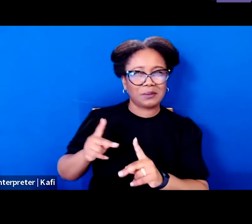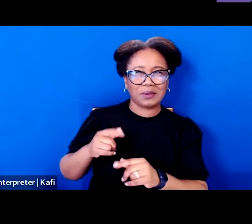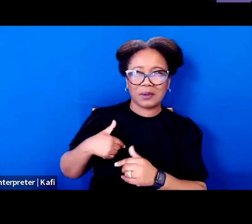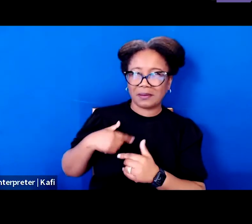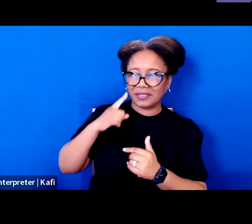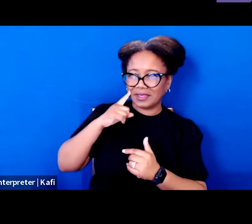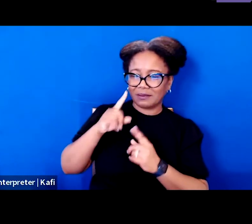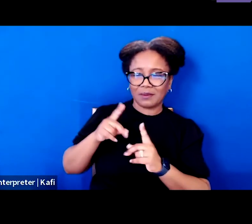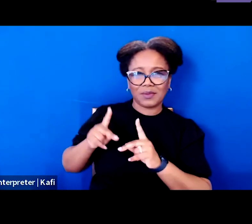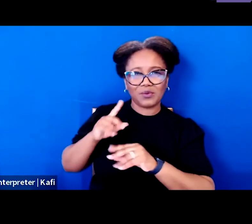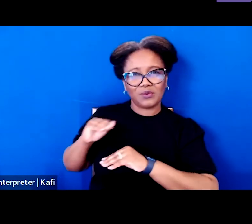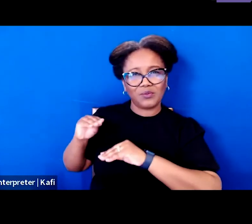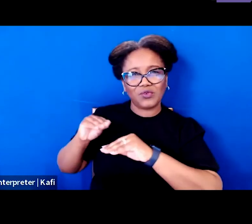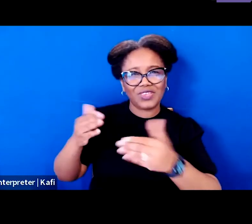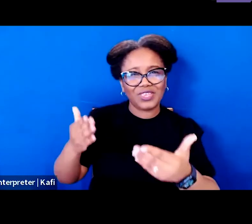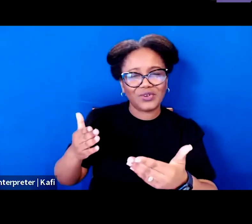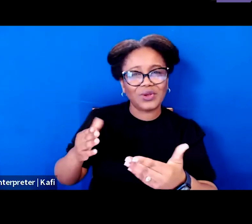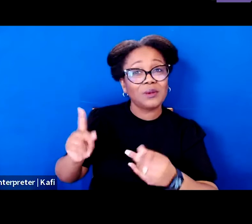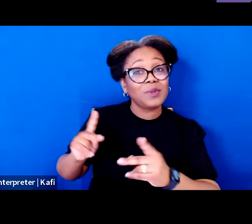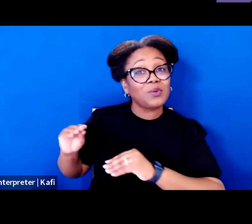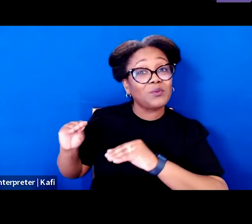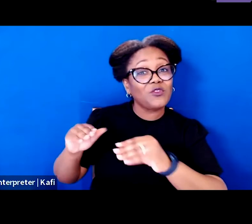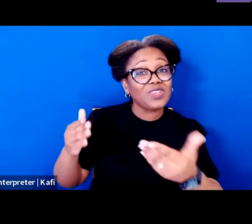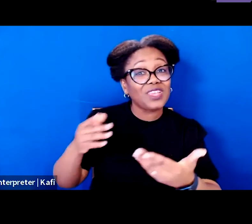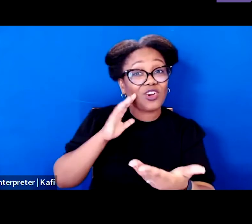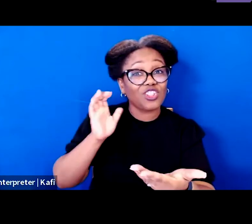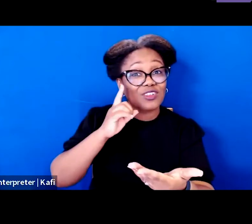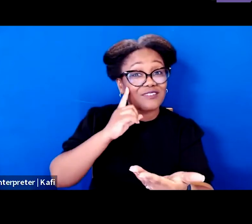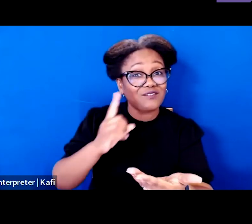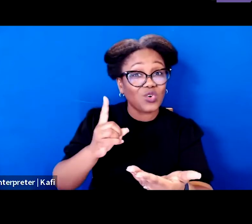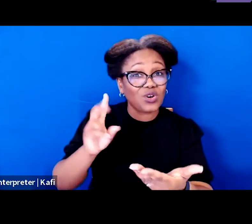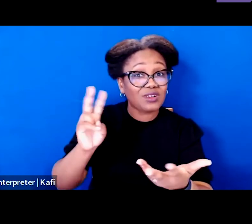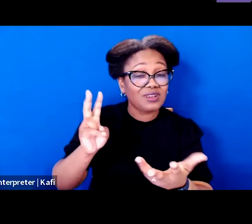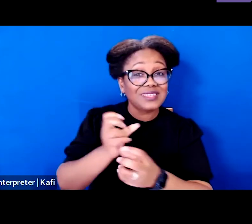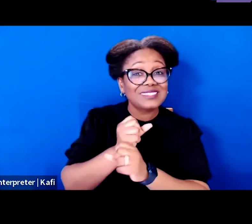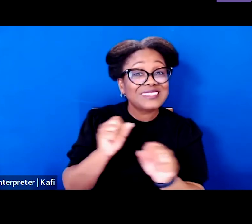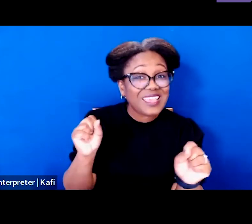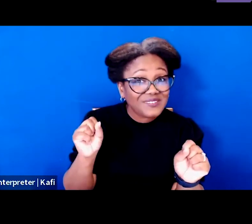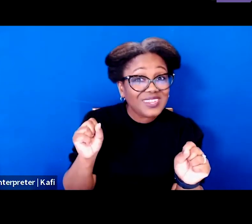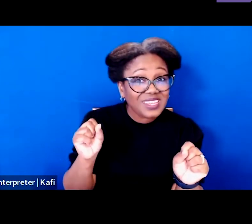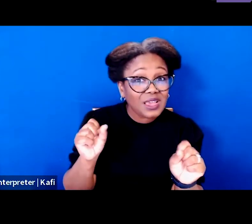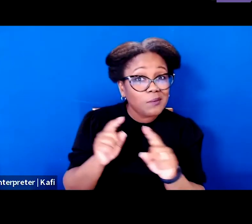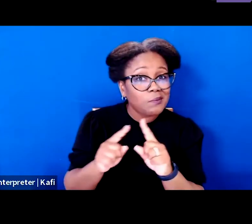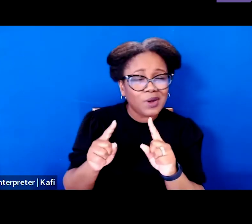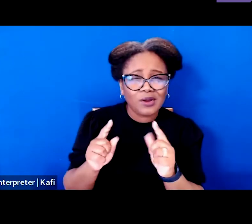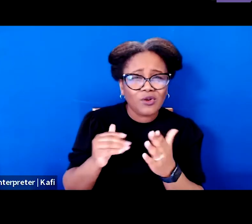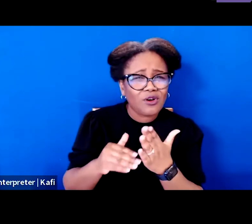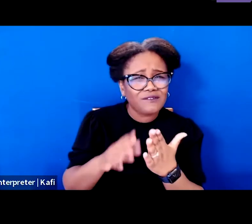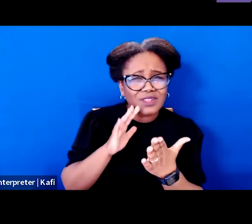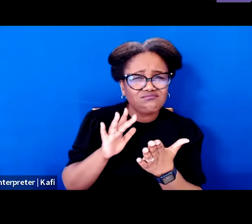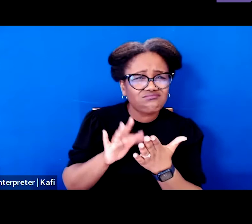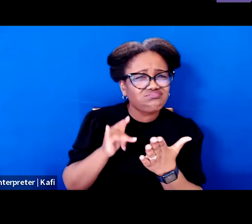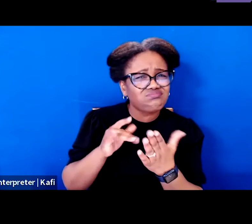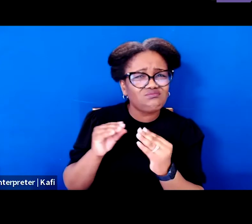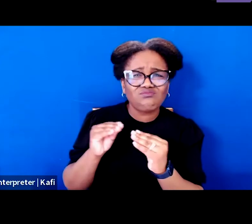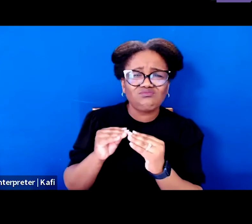the white supremacy and violence is. And Canada has been kind of in the shadows to the extent to which there